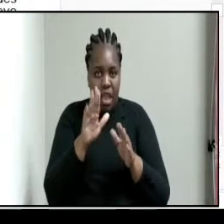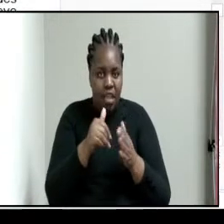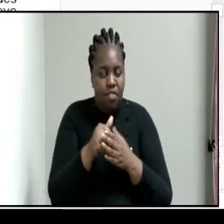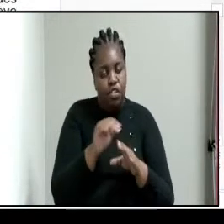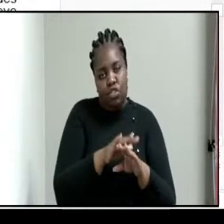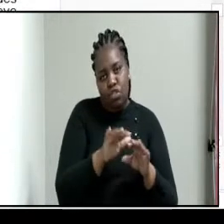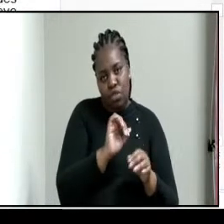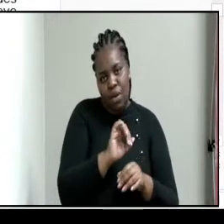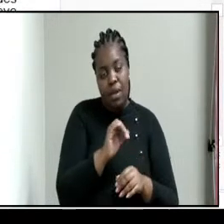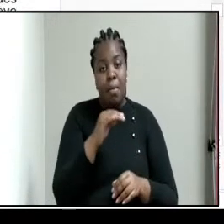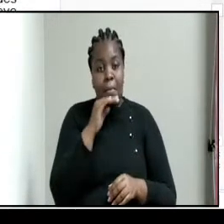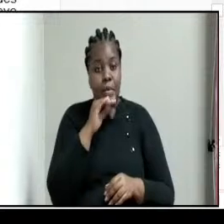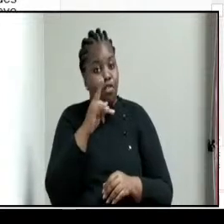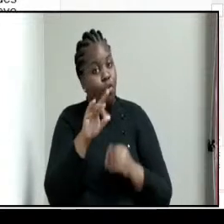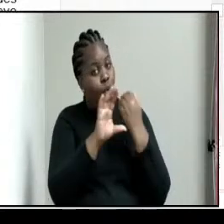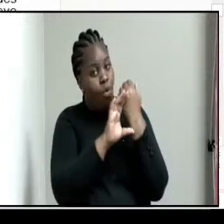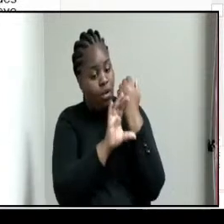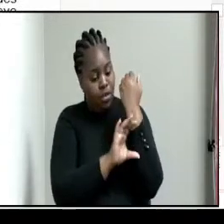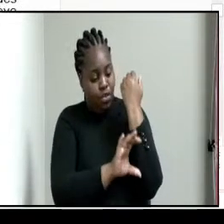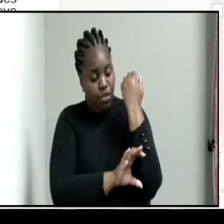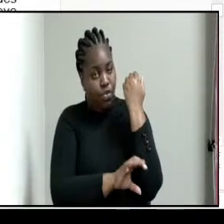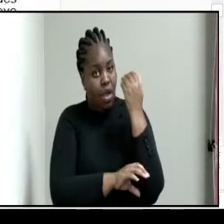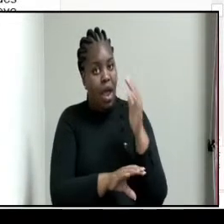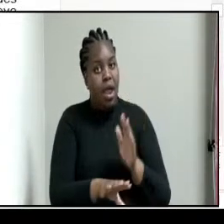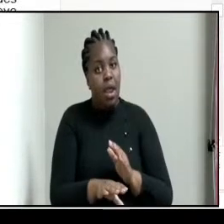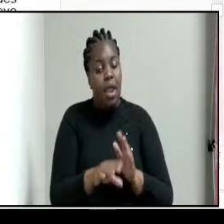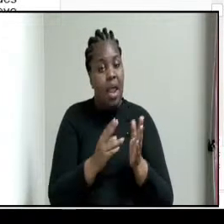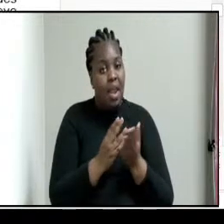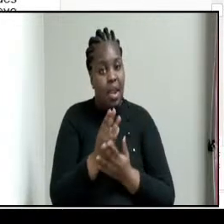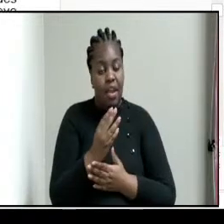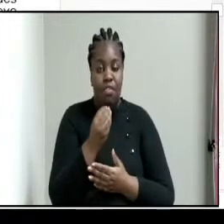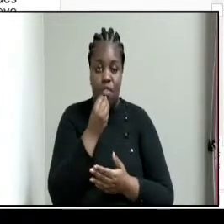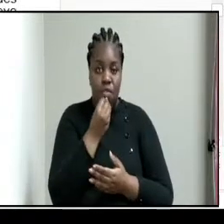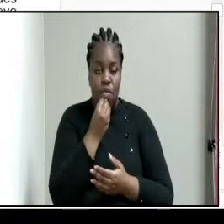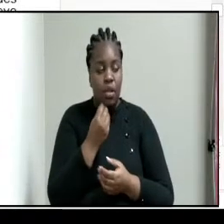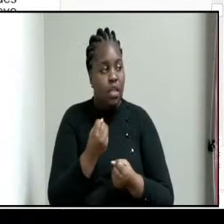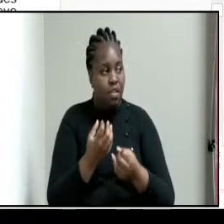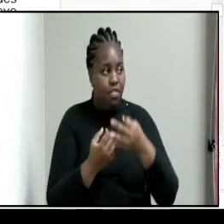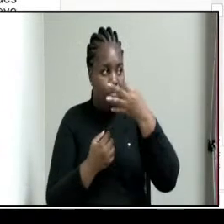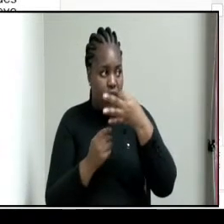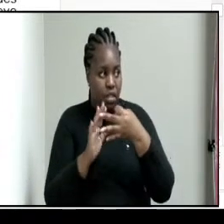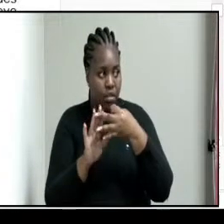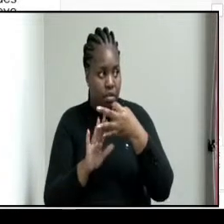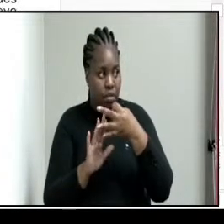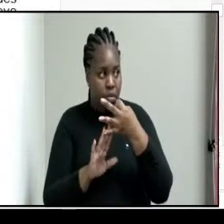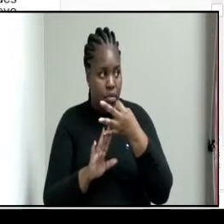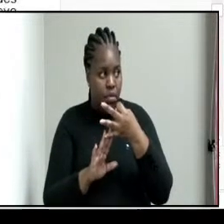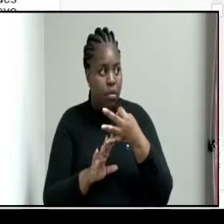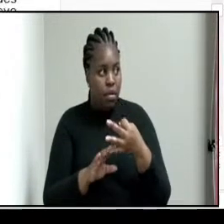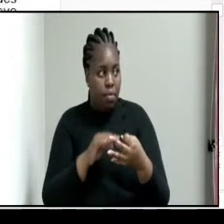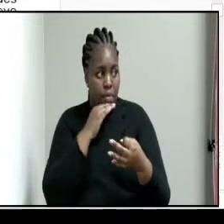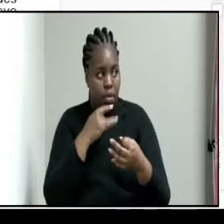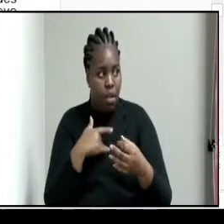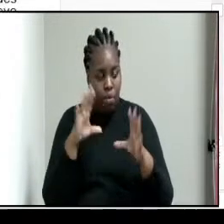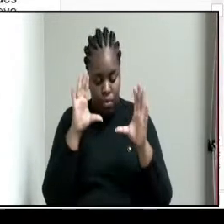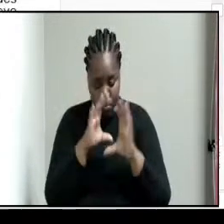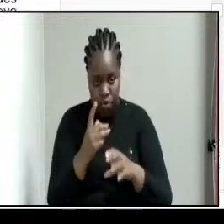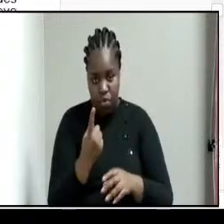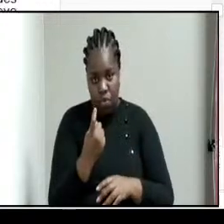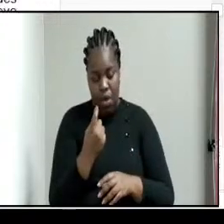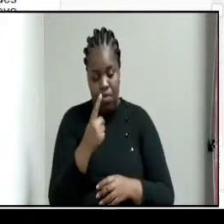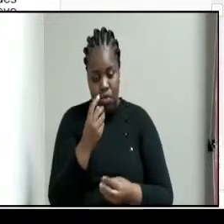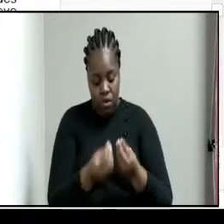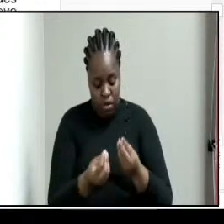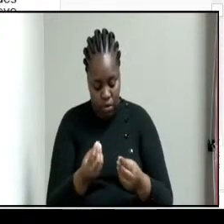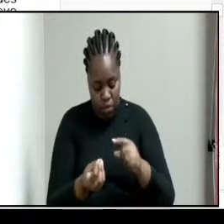is not. Now, in terms of the Constitution, the right to food is protected in three main provisions, though I'll zoom in only to the one that is related to